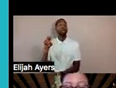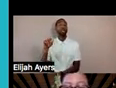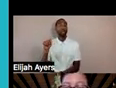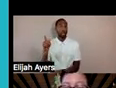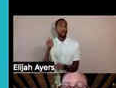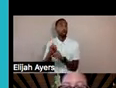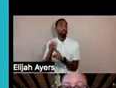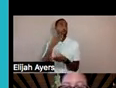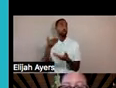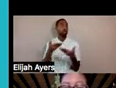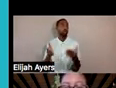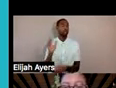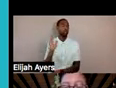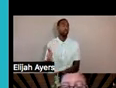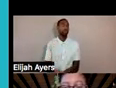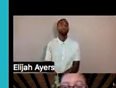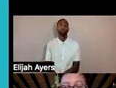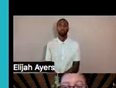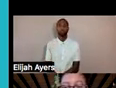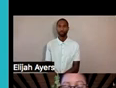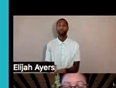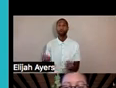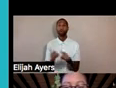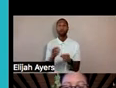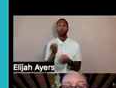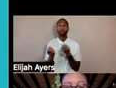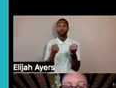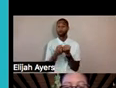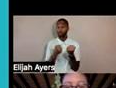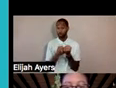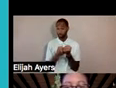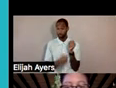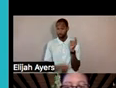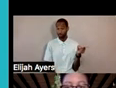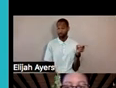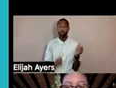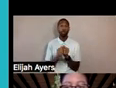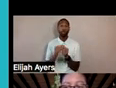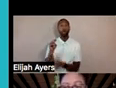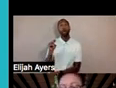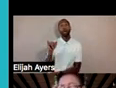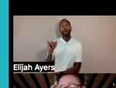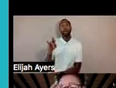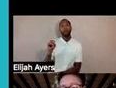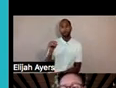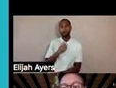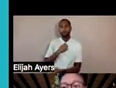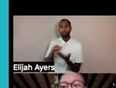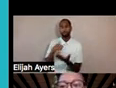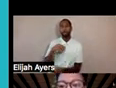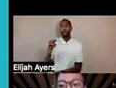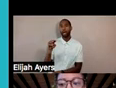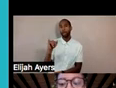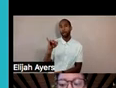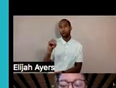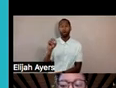later. We have emotional support with Miro. SK